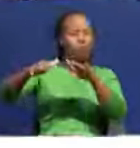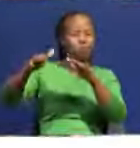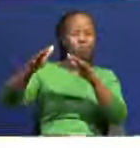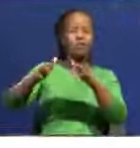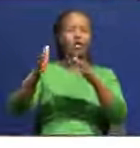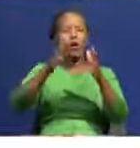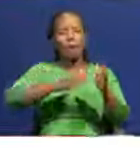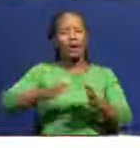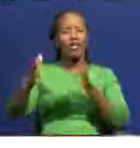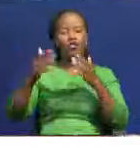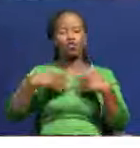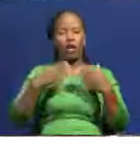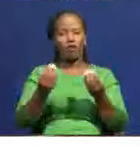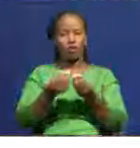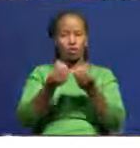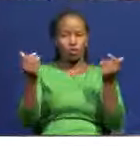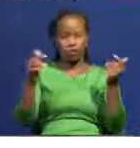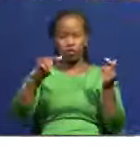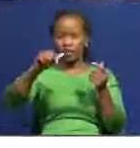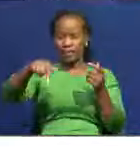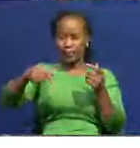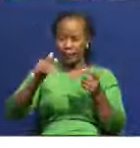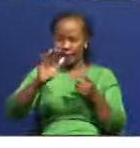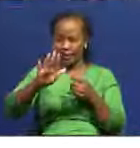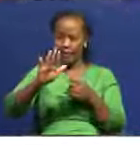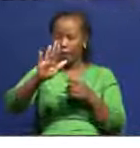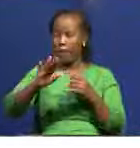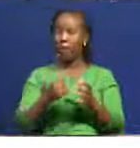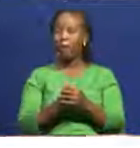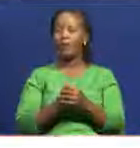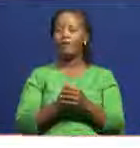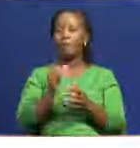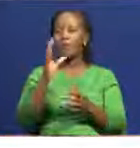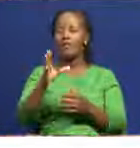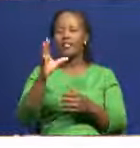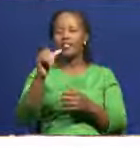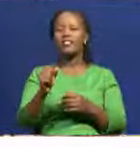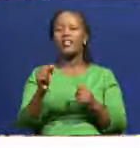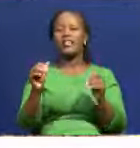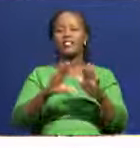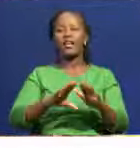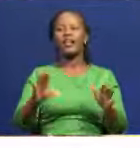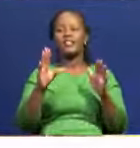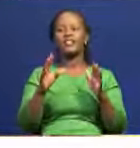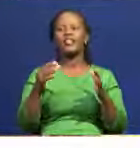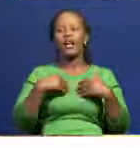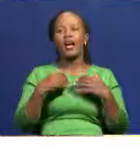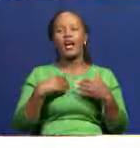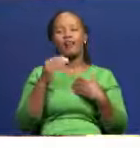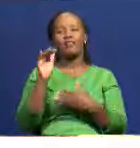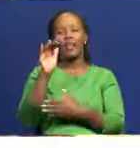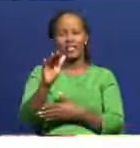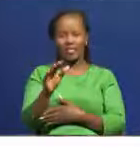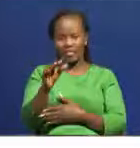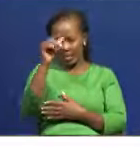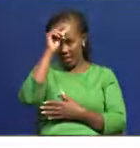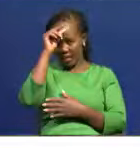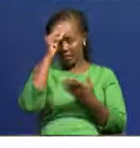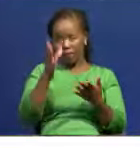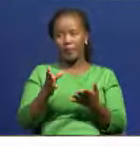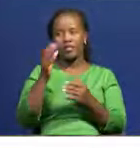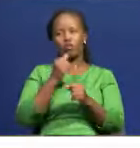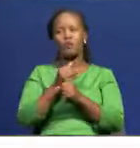their demands. Lands CS Alice Wahome has particularly cautioned against calls for the government to halt the